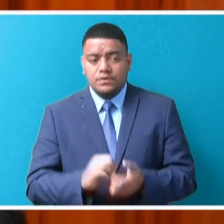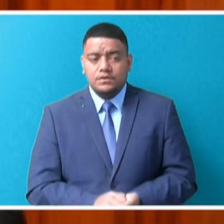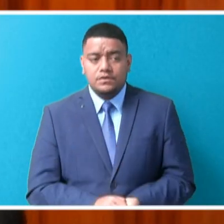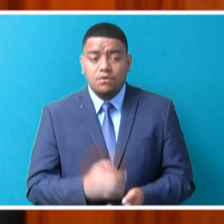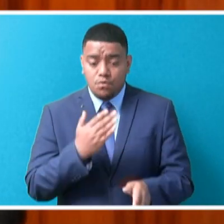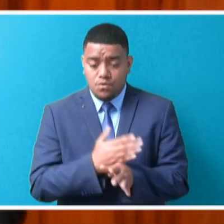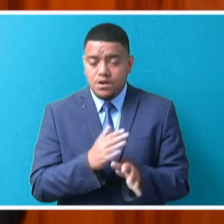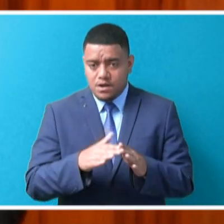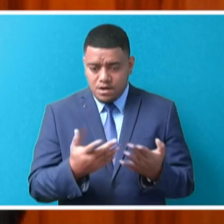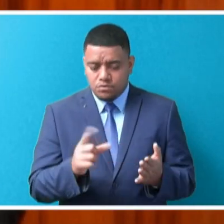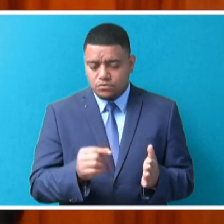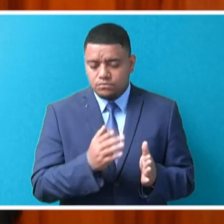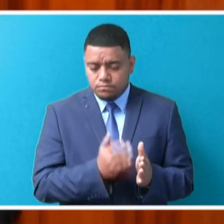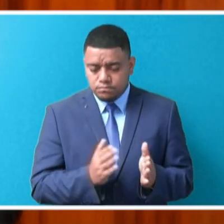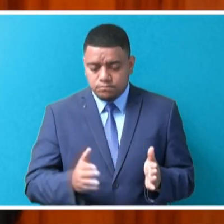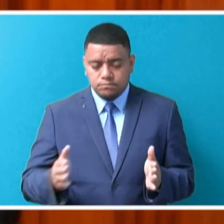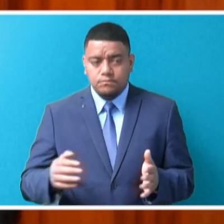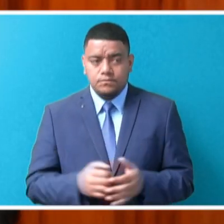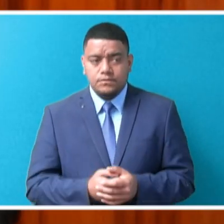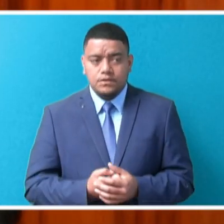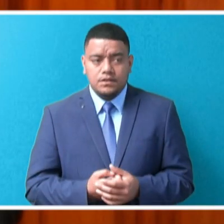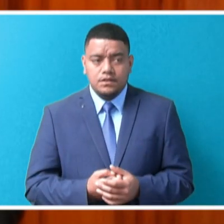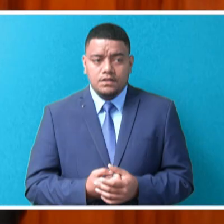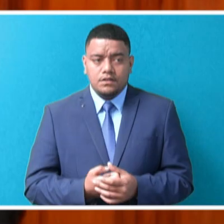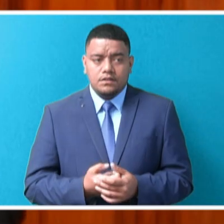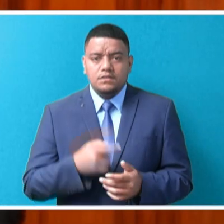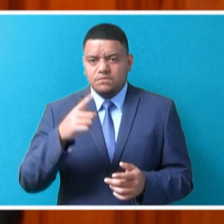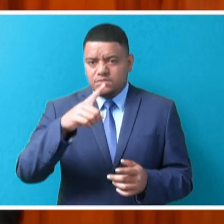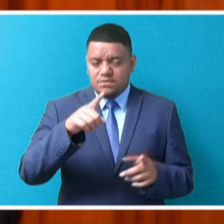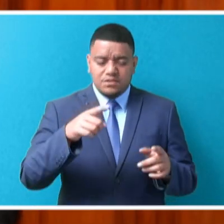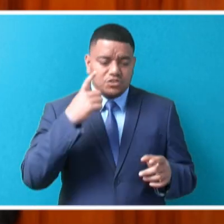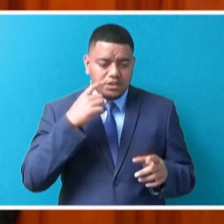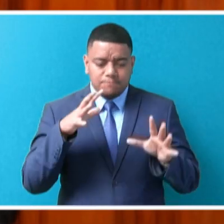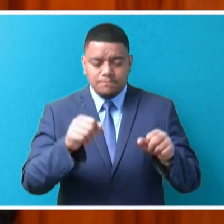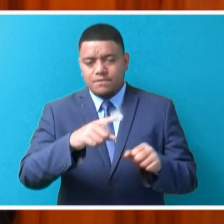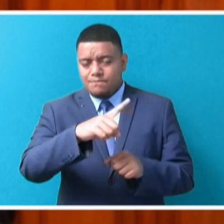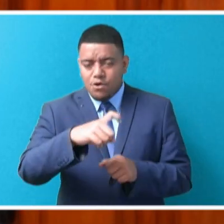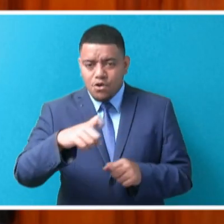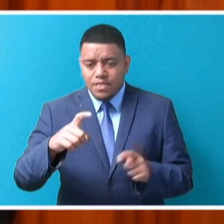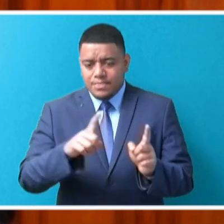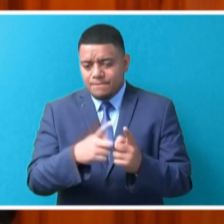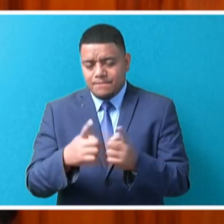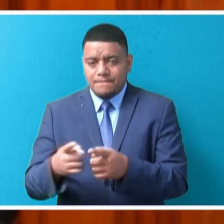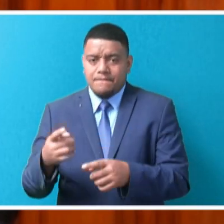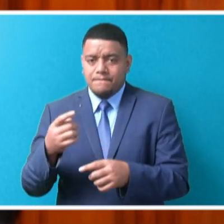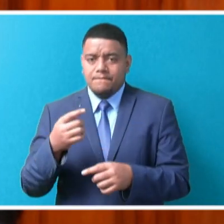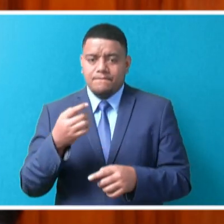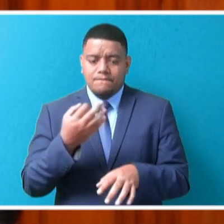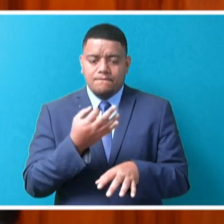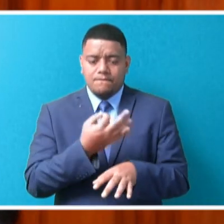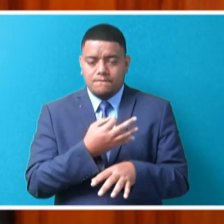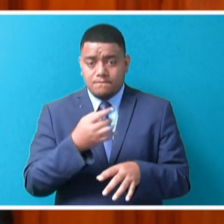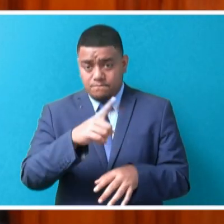currently underway focusing on giant clams, giant tiger prawn, white-legged shrimp, giant freshwater prawn, and tilapia, which